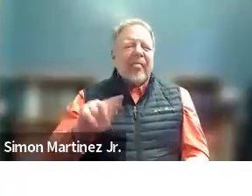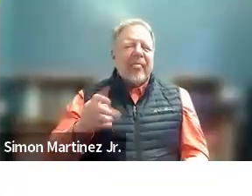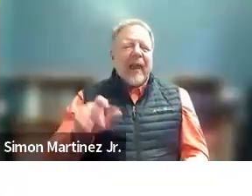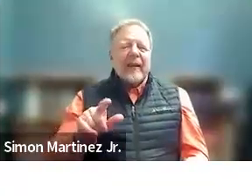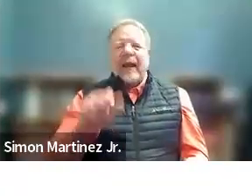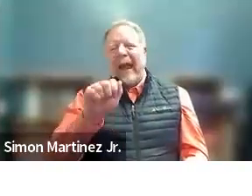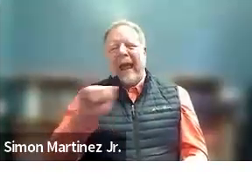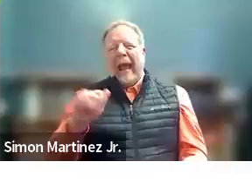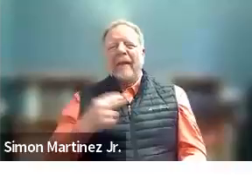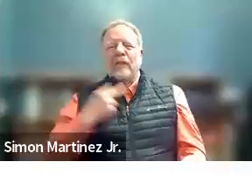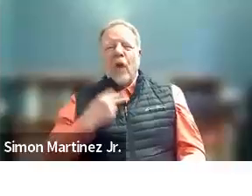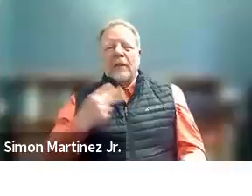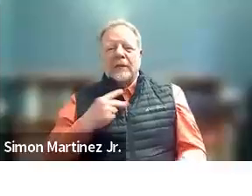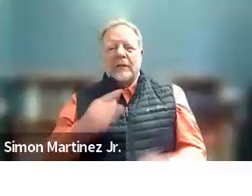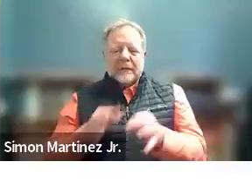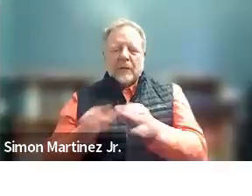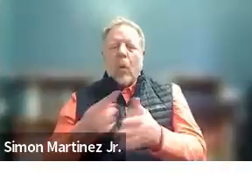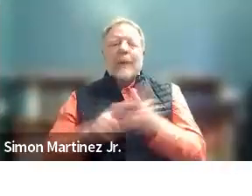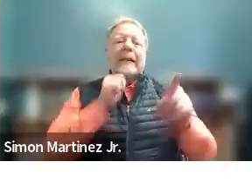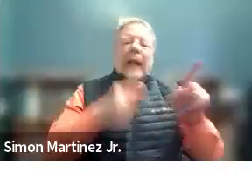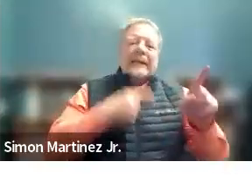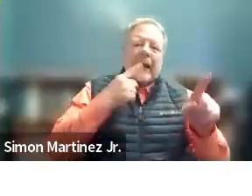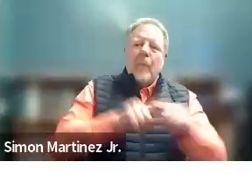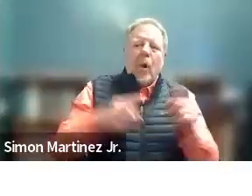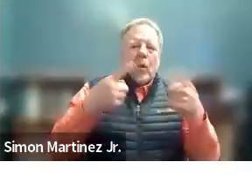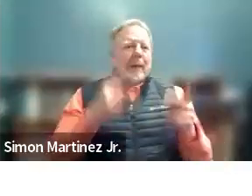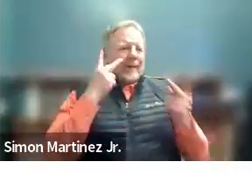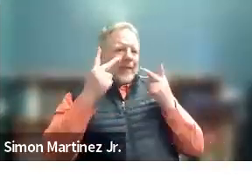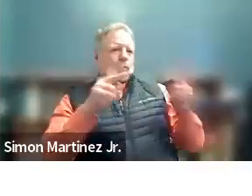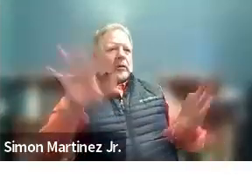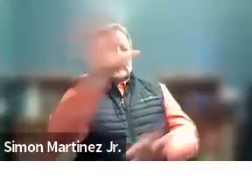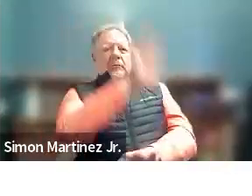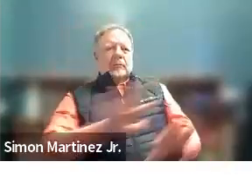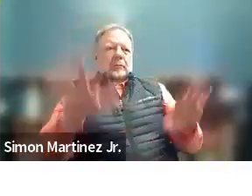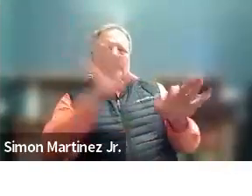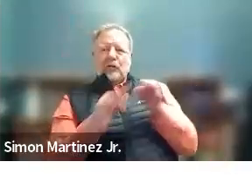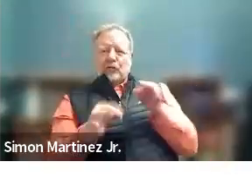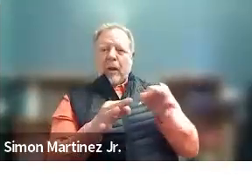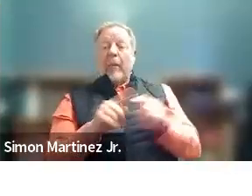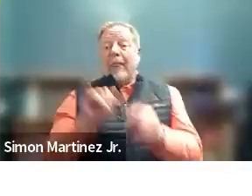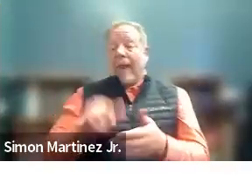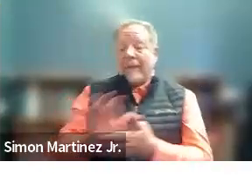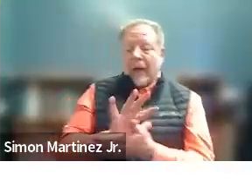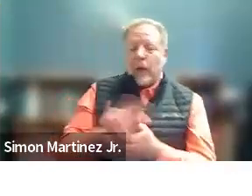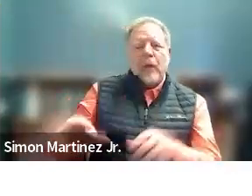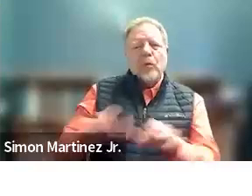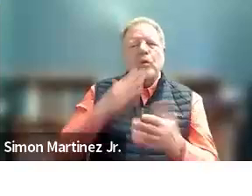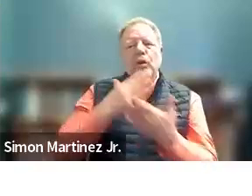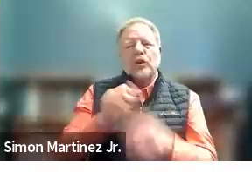describing what's not said, what's only happening visually. In this video, they do a good job of